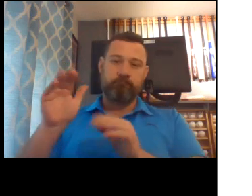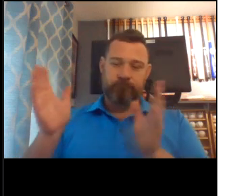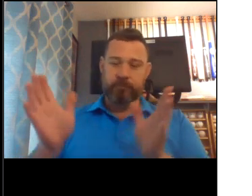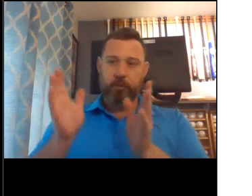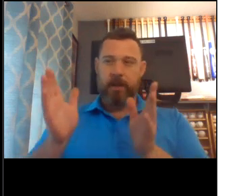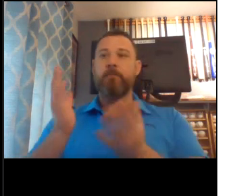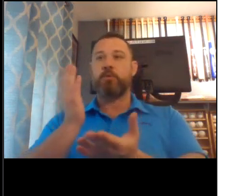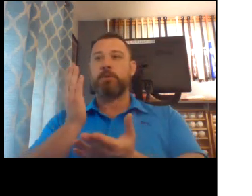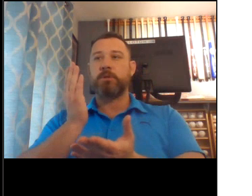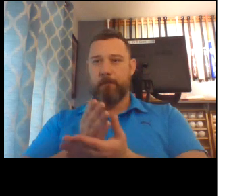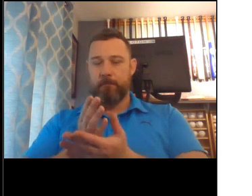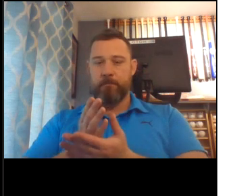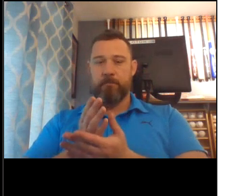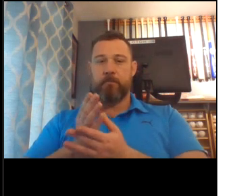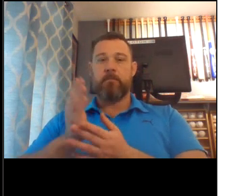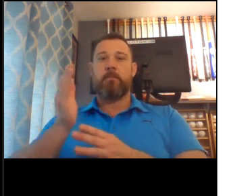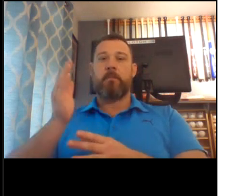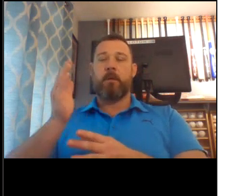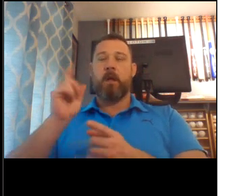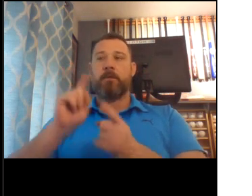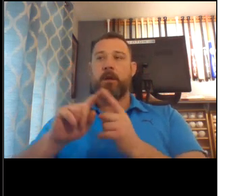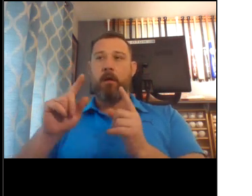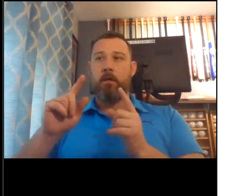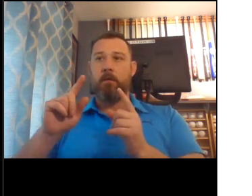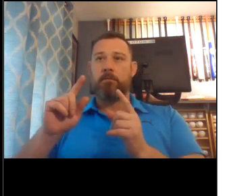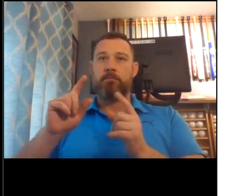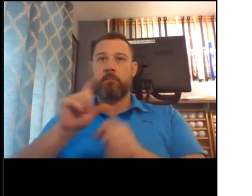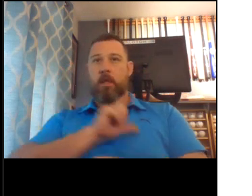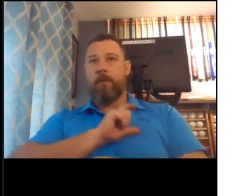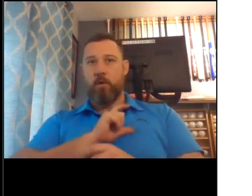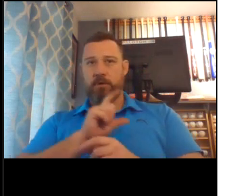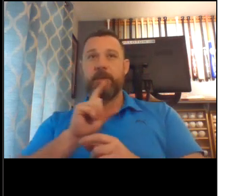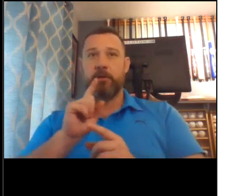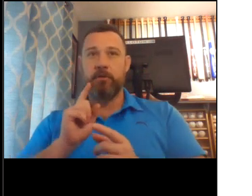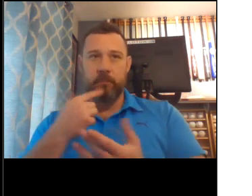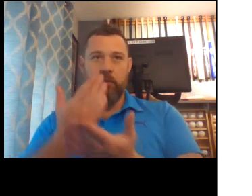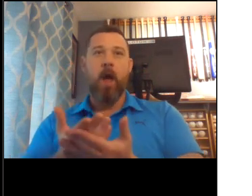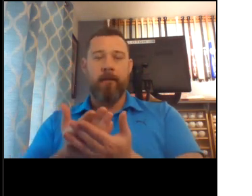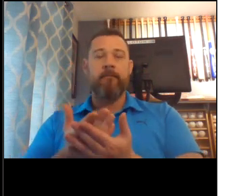stop until law enforcement could arrive and rescue the gentleman.